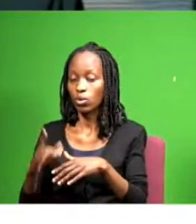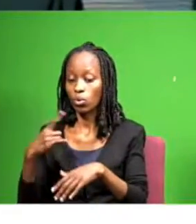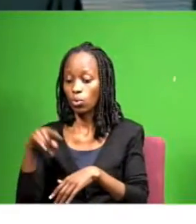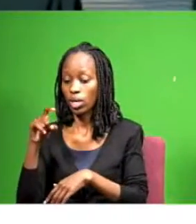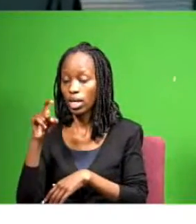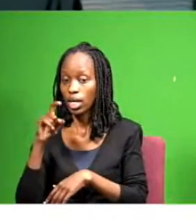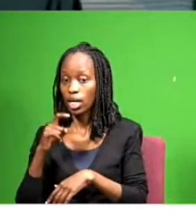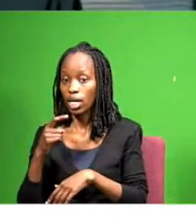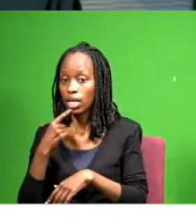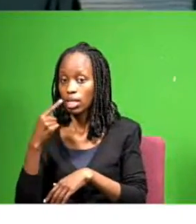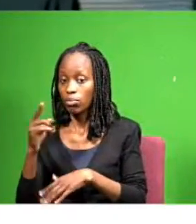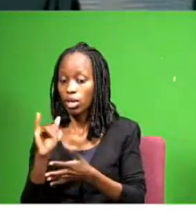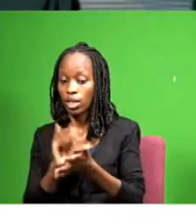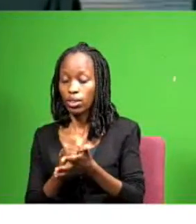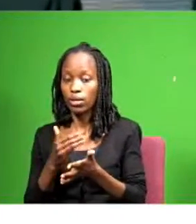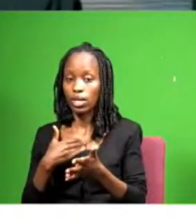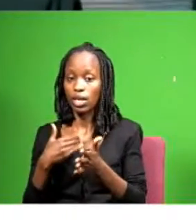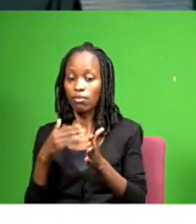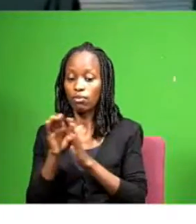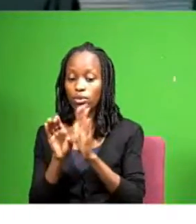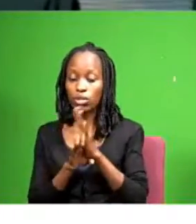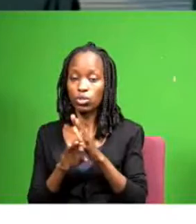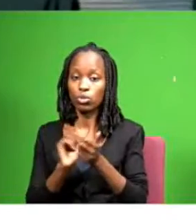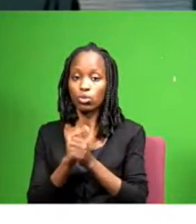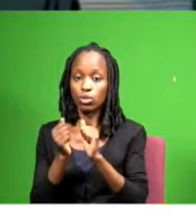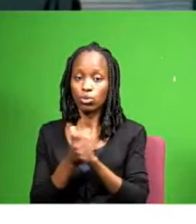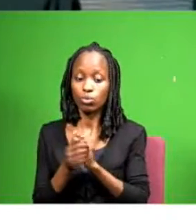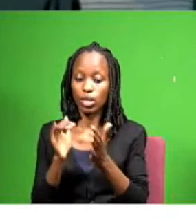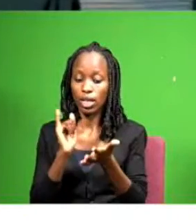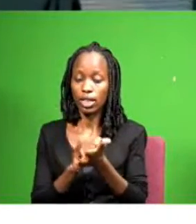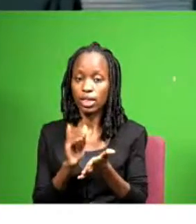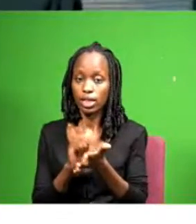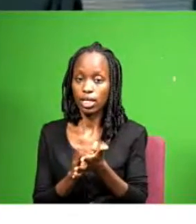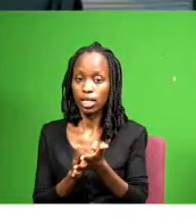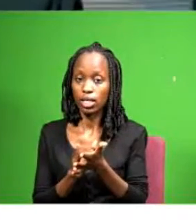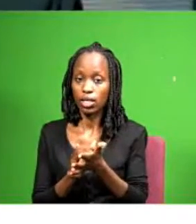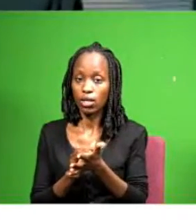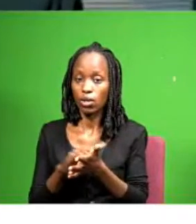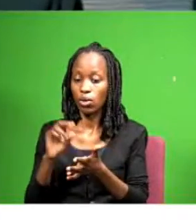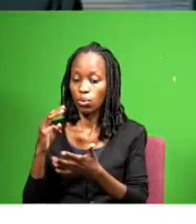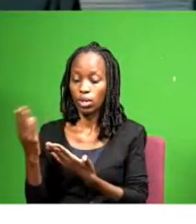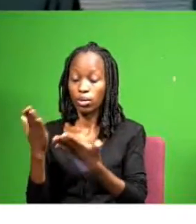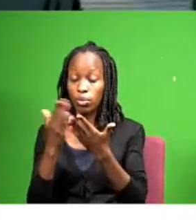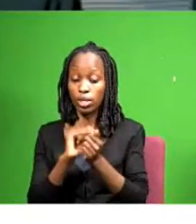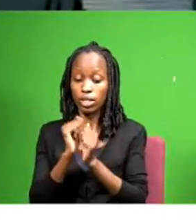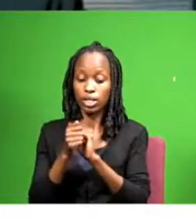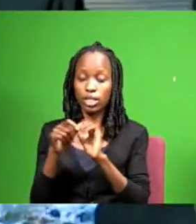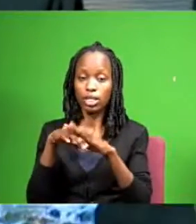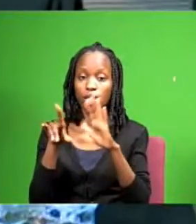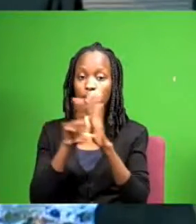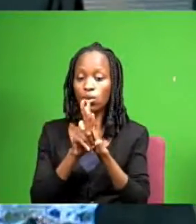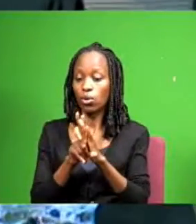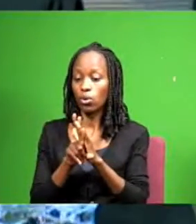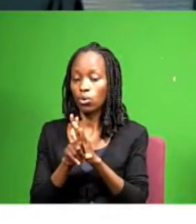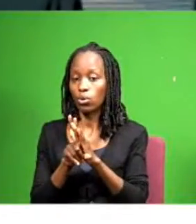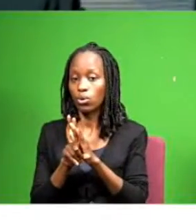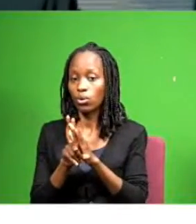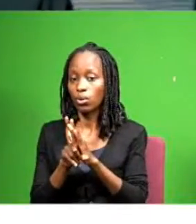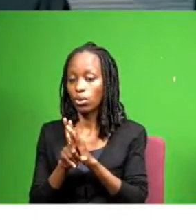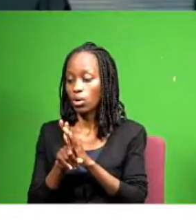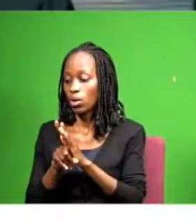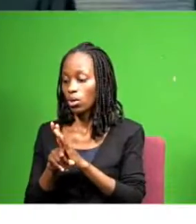that there be constitutional changes which would in turn inform changes in the law to meet societal